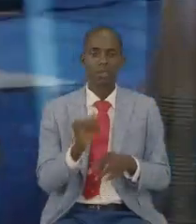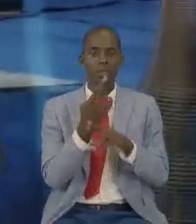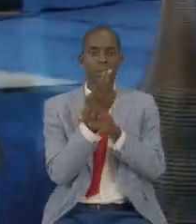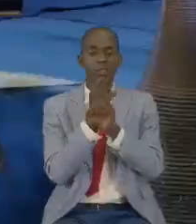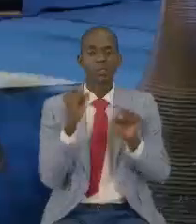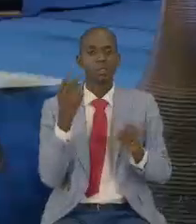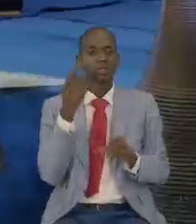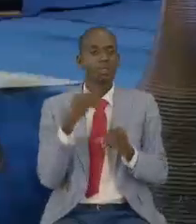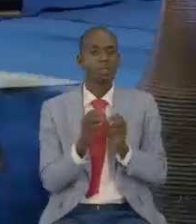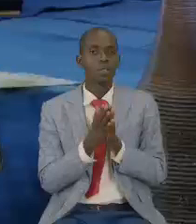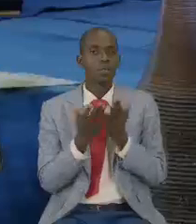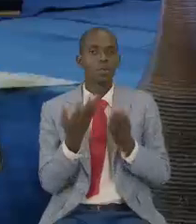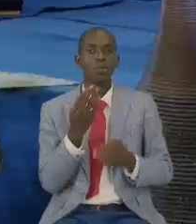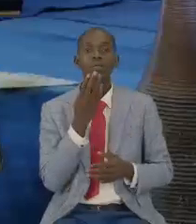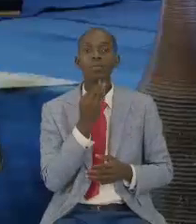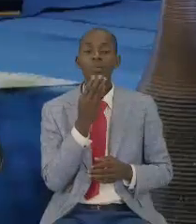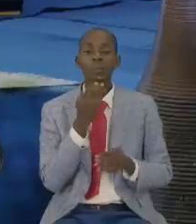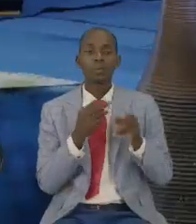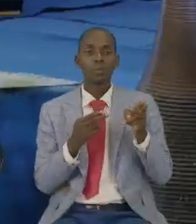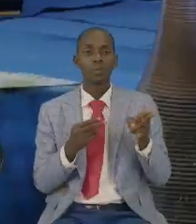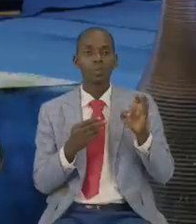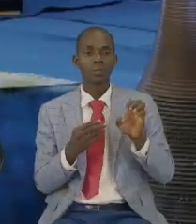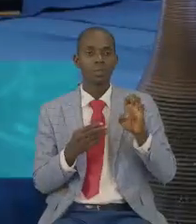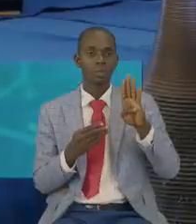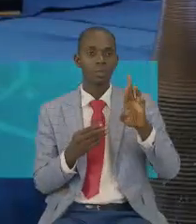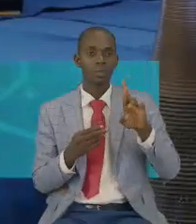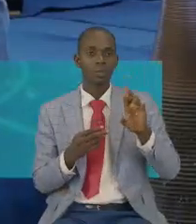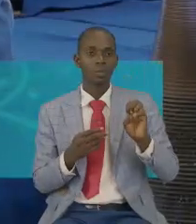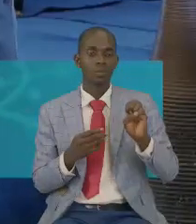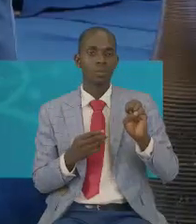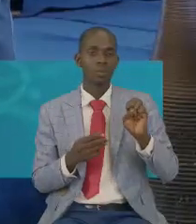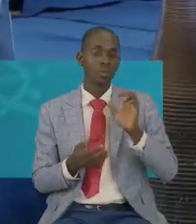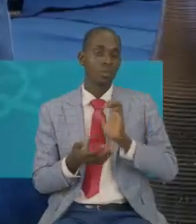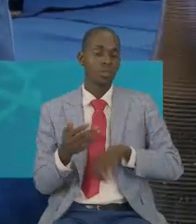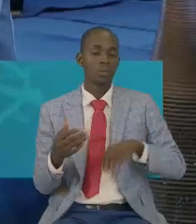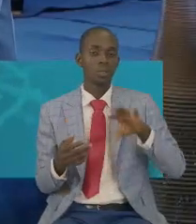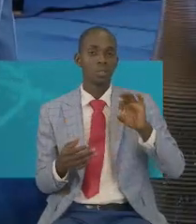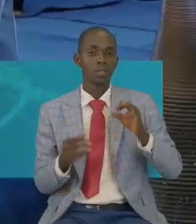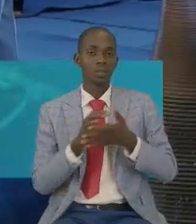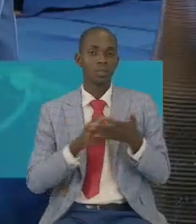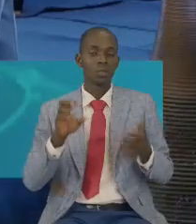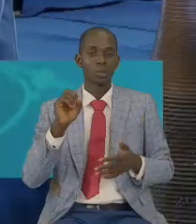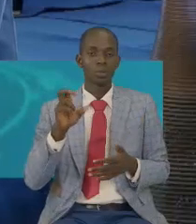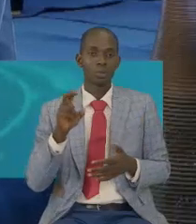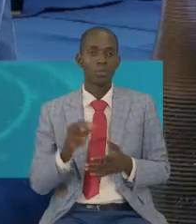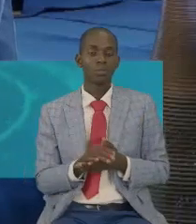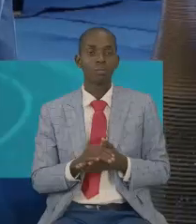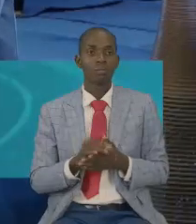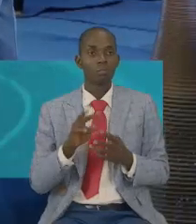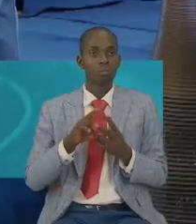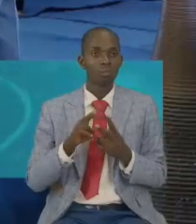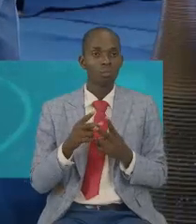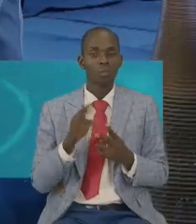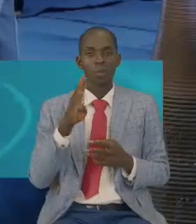verse 12. Hebrews chapter 9, verse 12. Neither by the blood of goats and